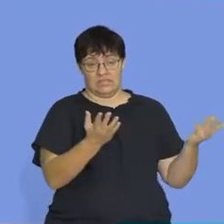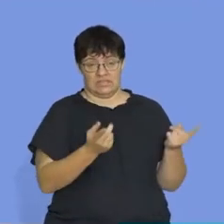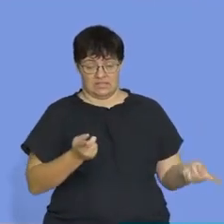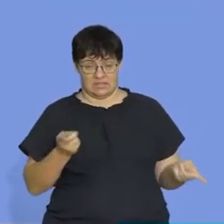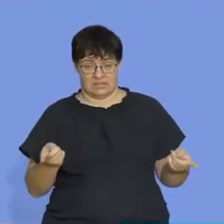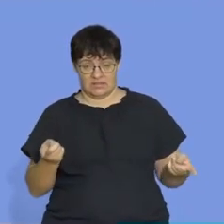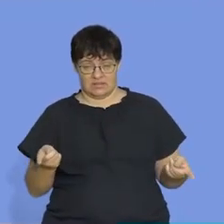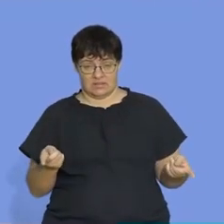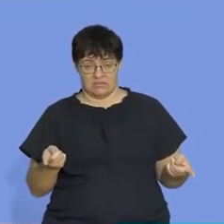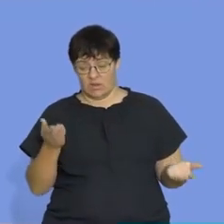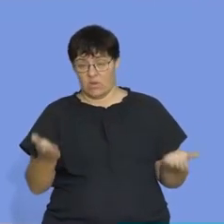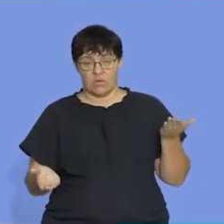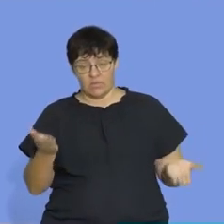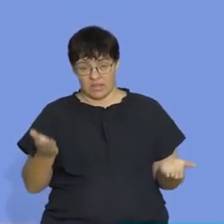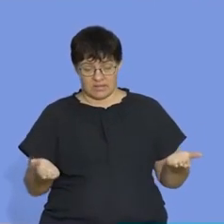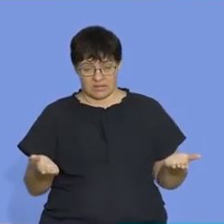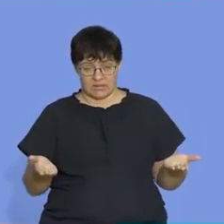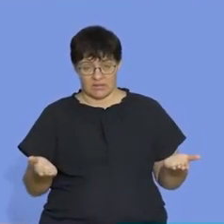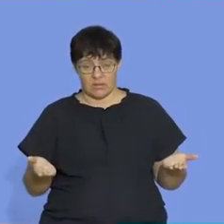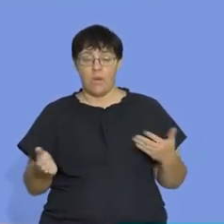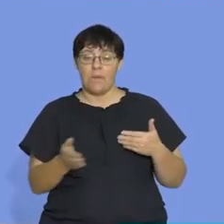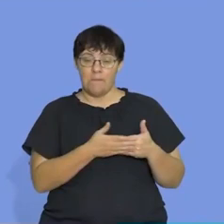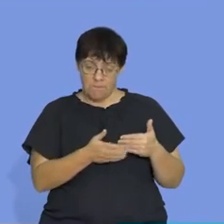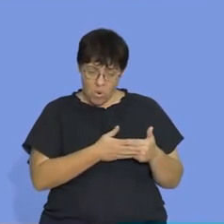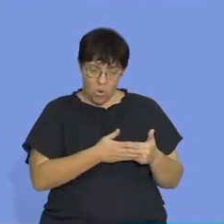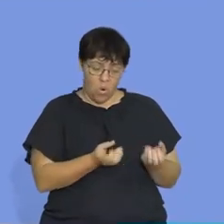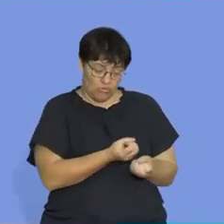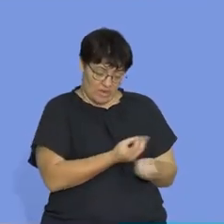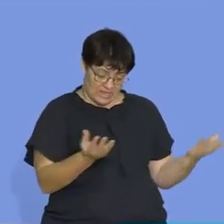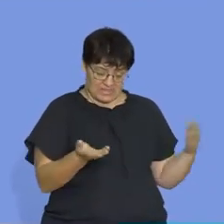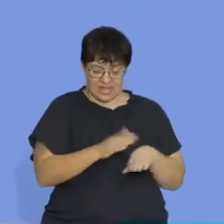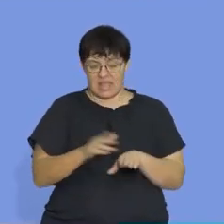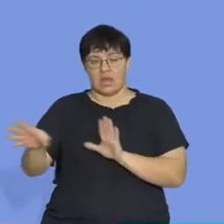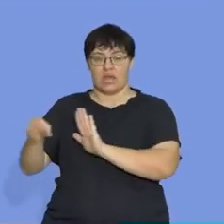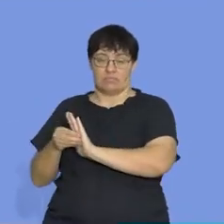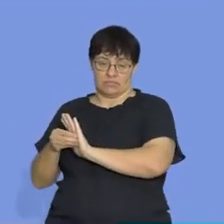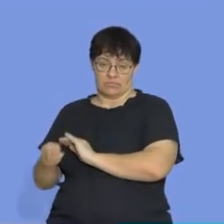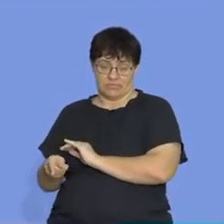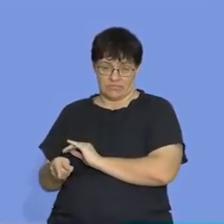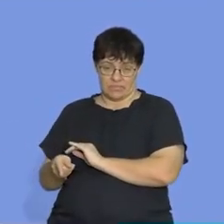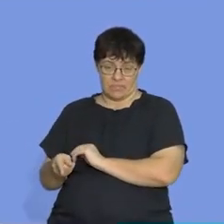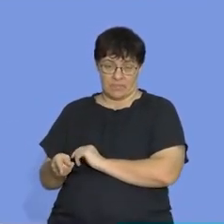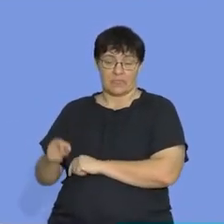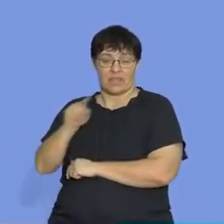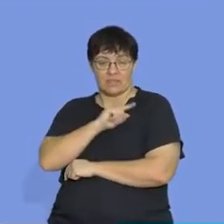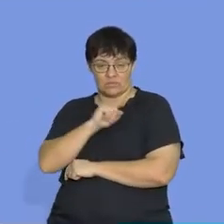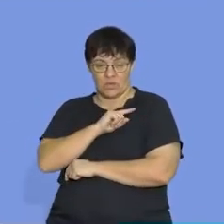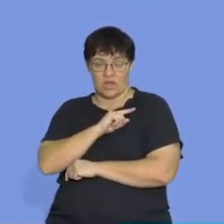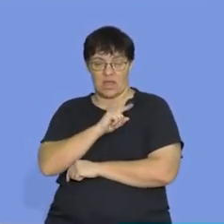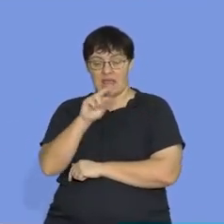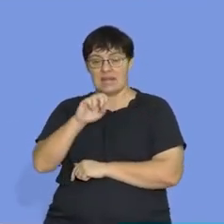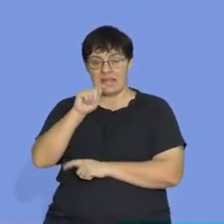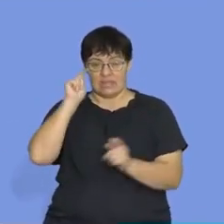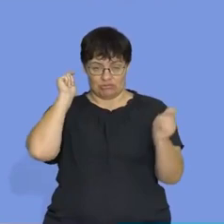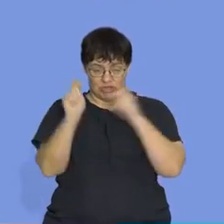this type of a chemical change, more was released than absorbed. As a result, the net energy change is that